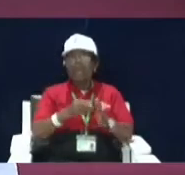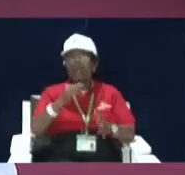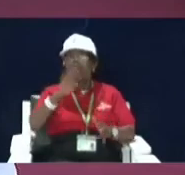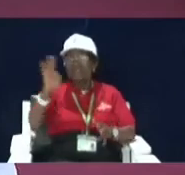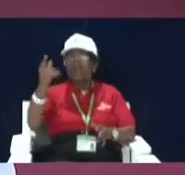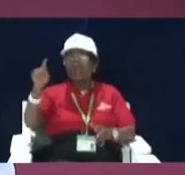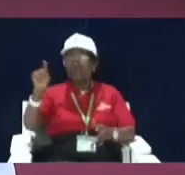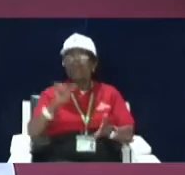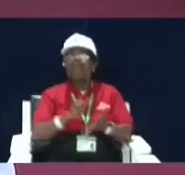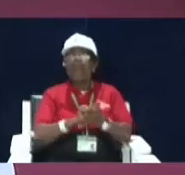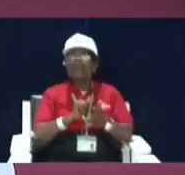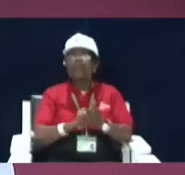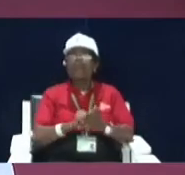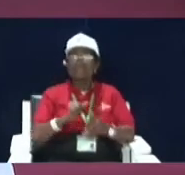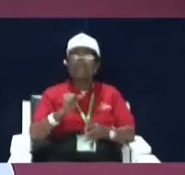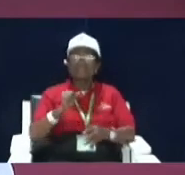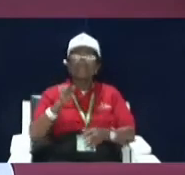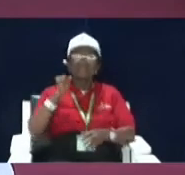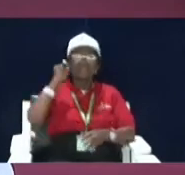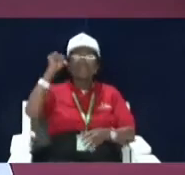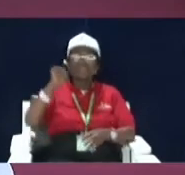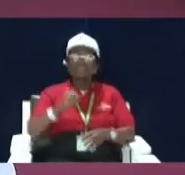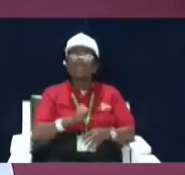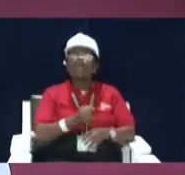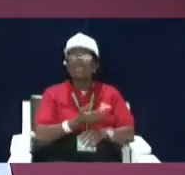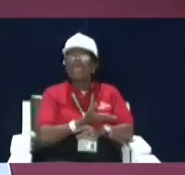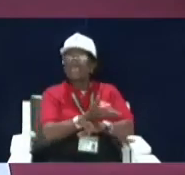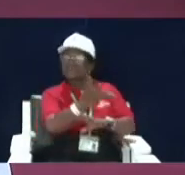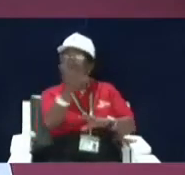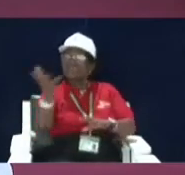His influence was recognized in hell.